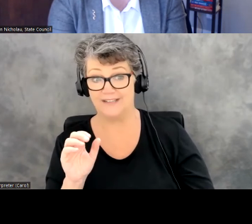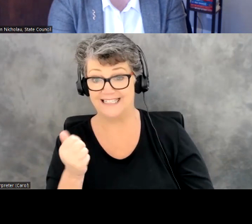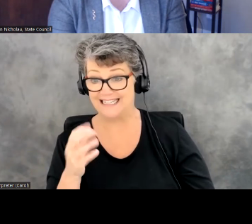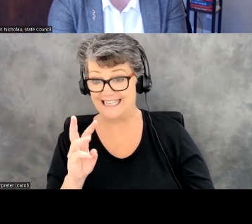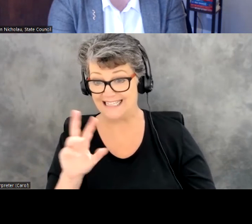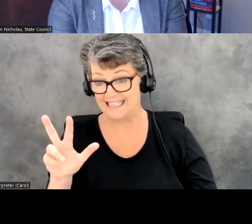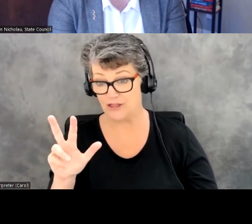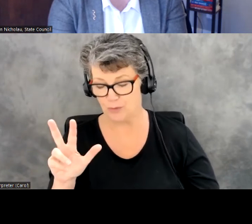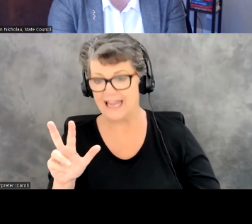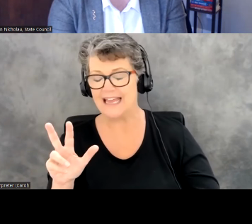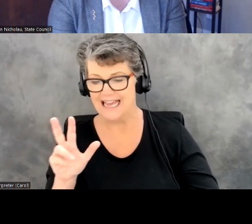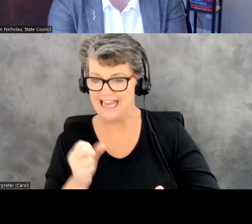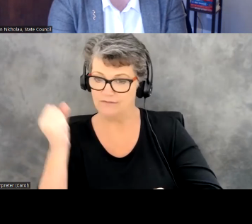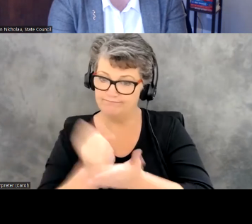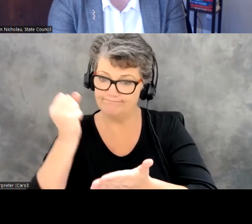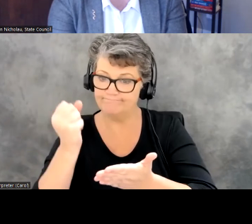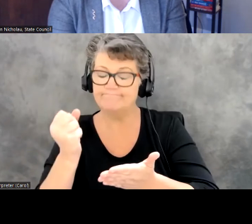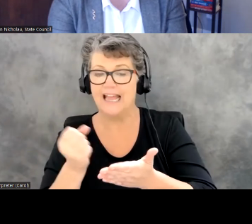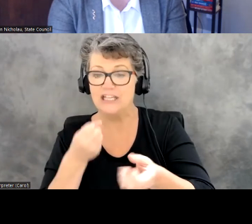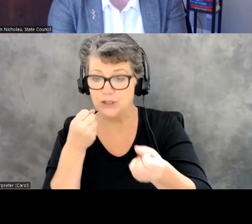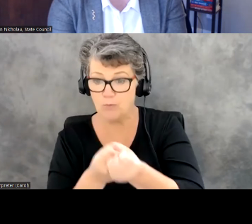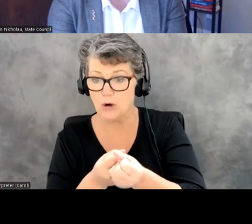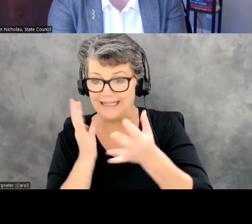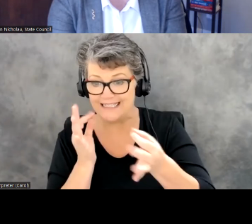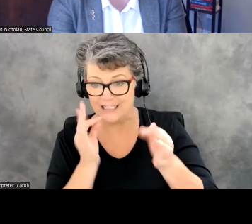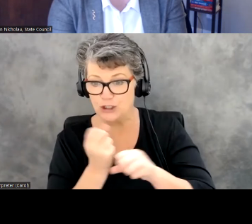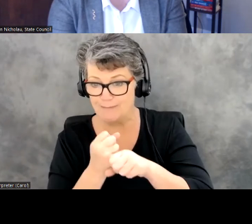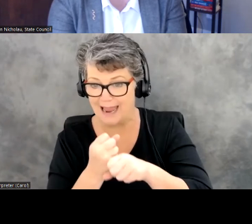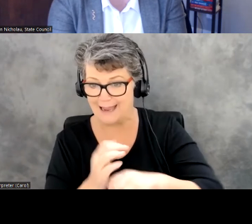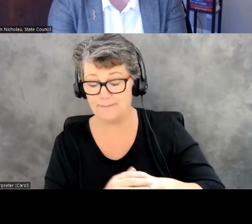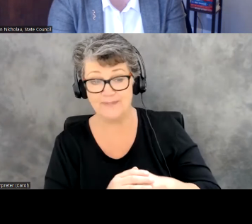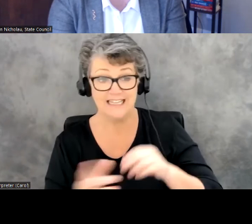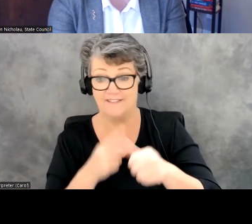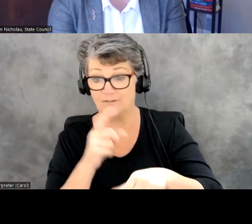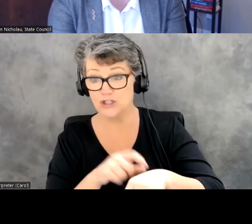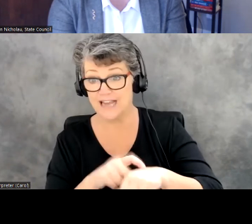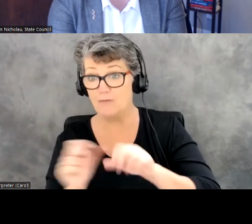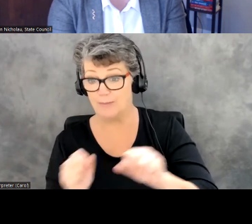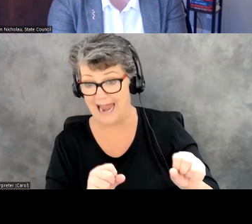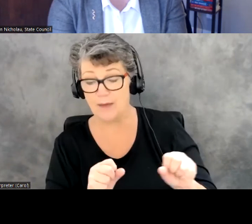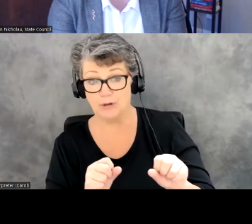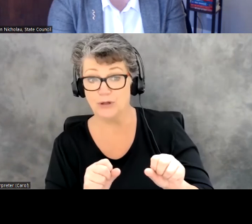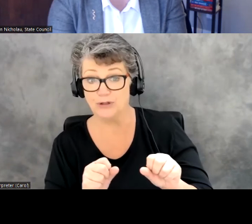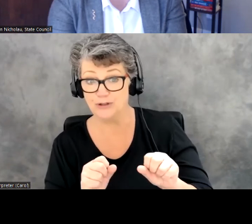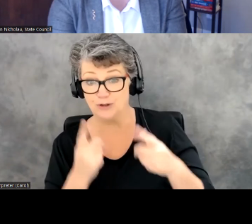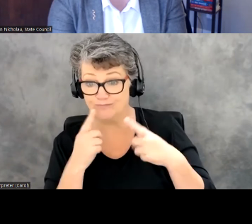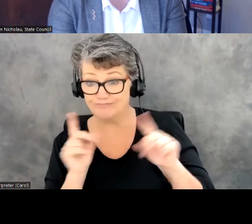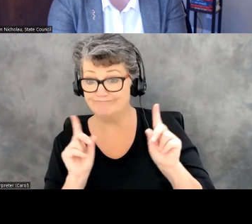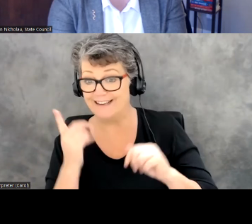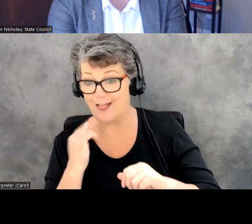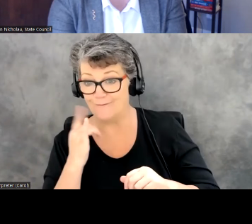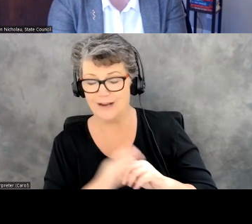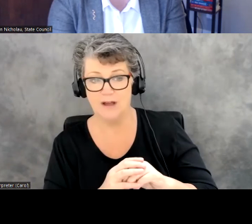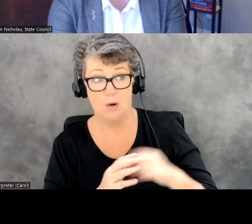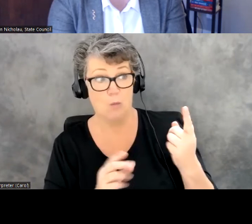into statute supported decision-making. This is the first time we've been able to do that in California. I think we're one